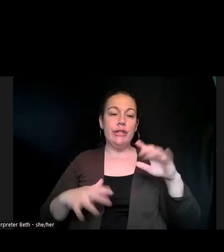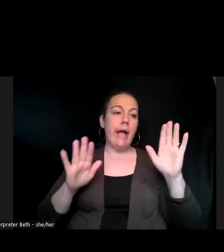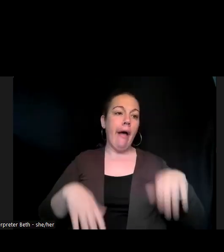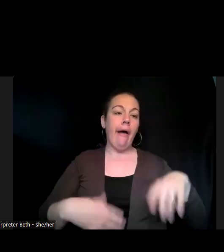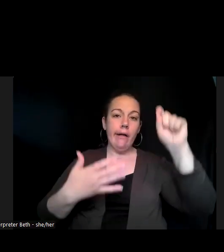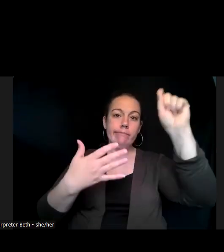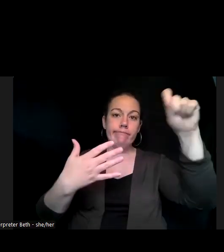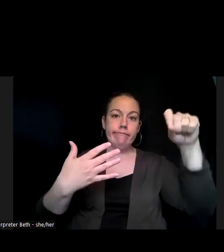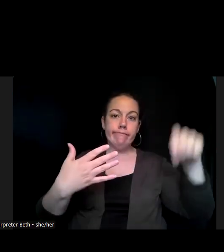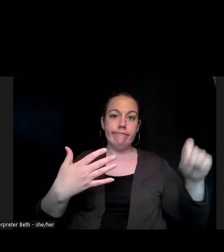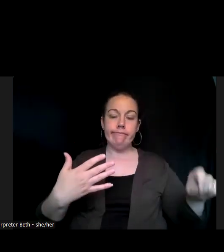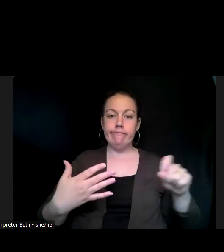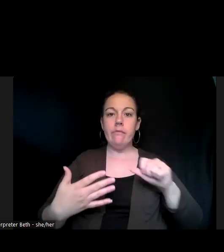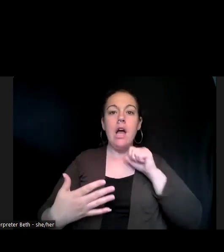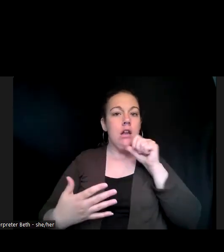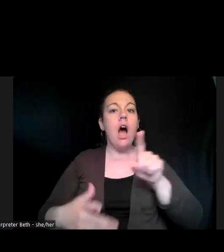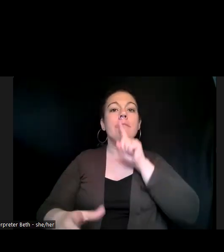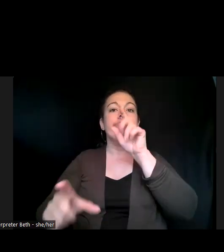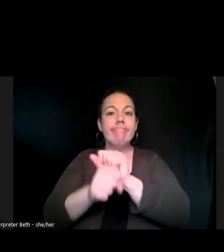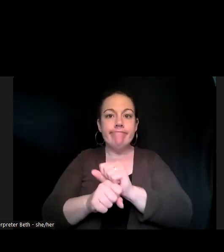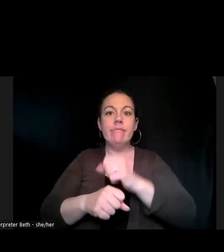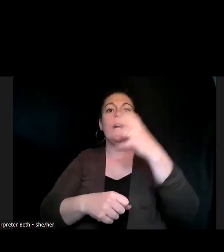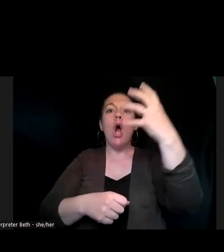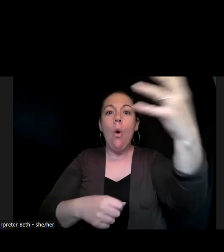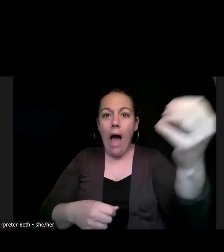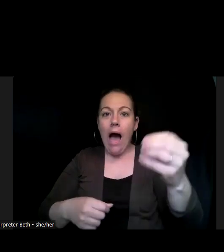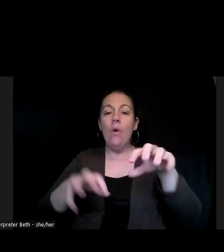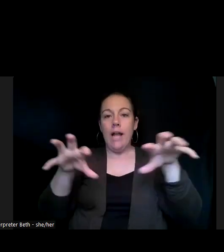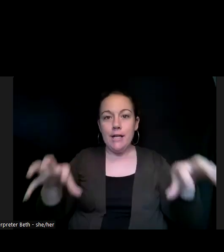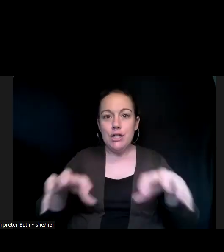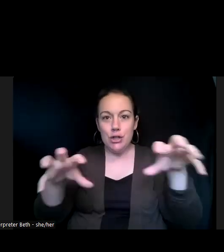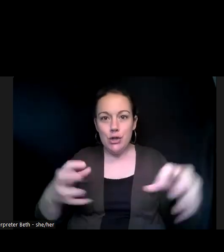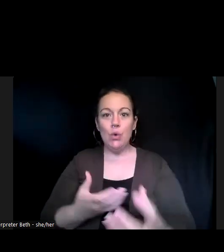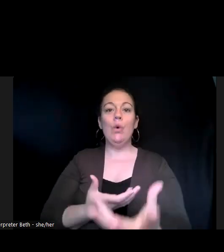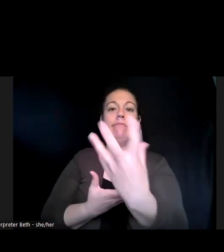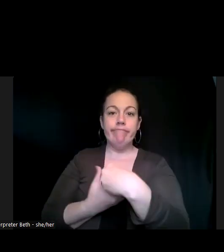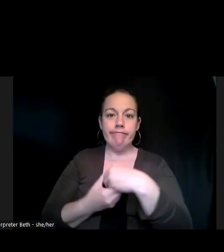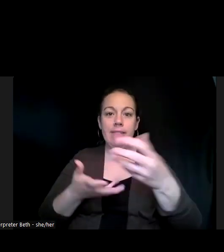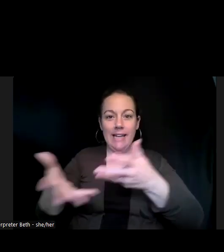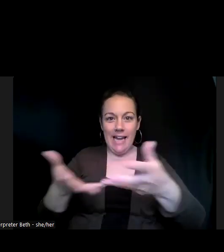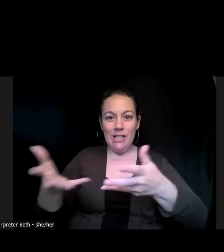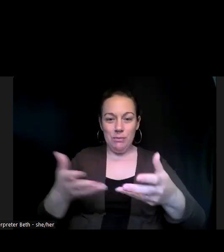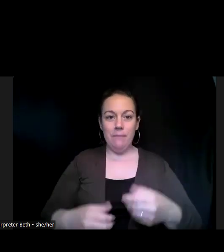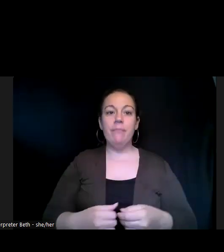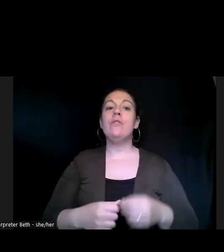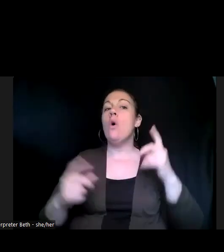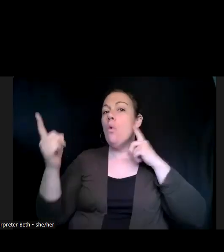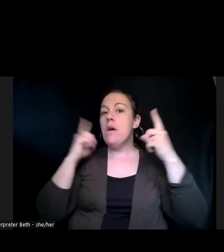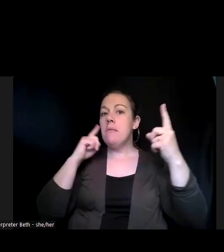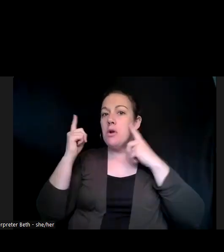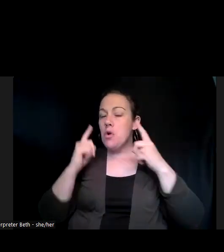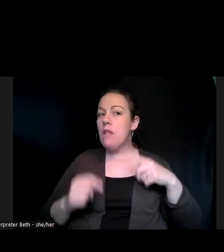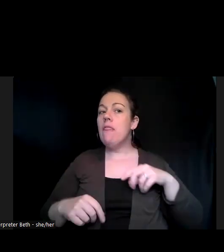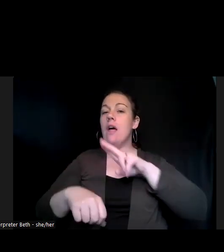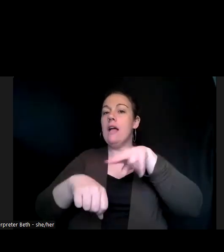wasn't actually really meaningful engagement. And we heard from the National Parents Union. They've been doing national polling throughout